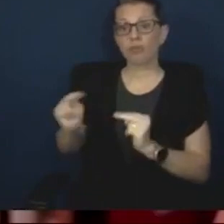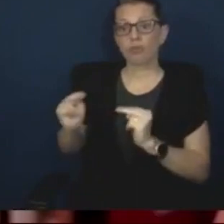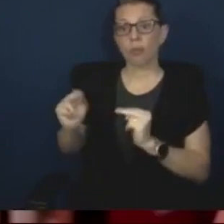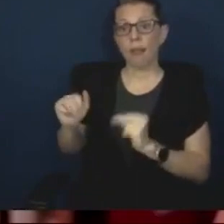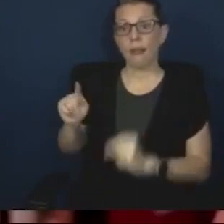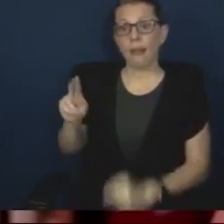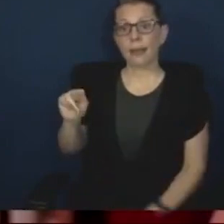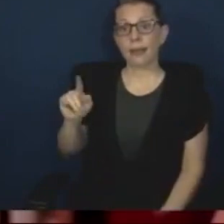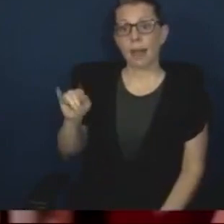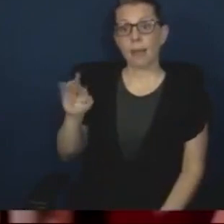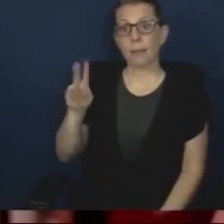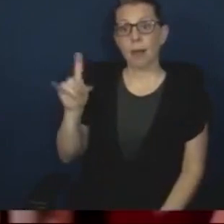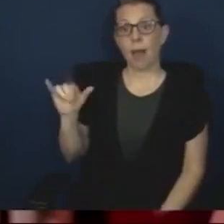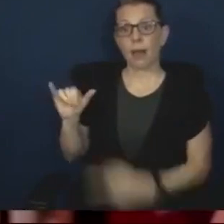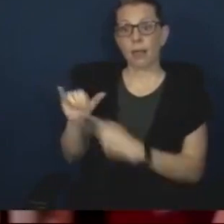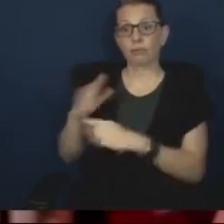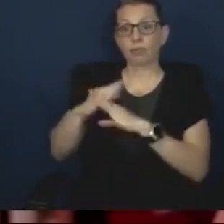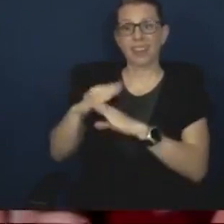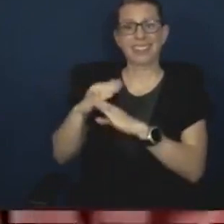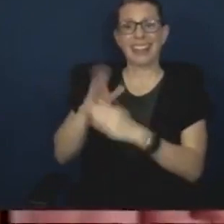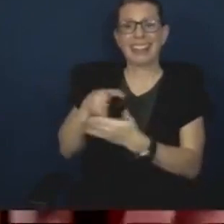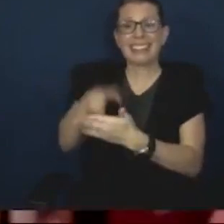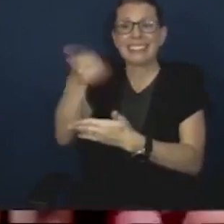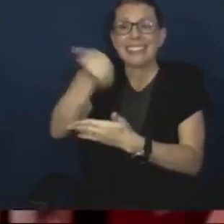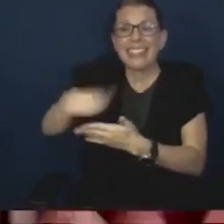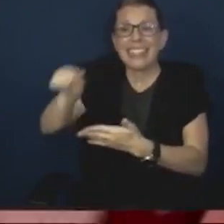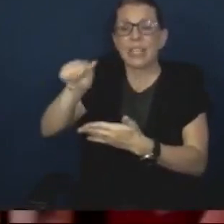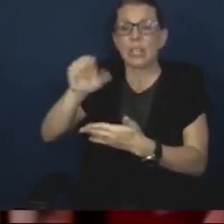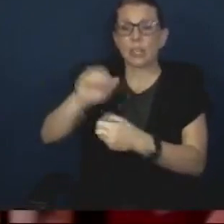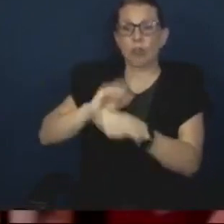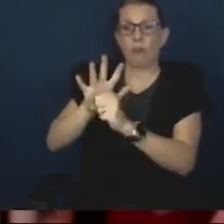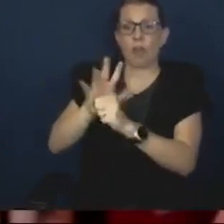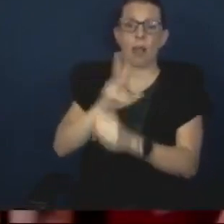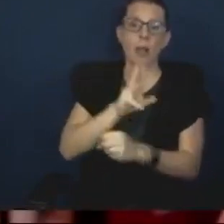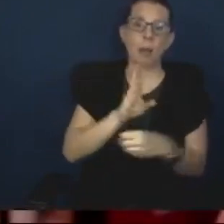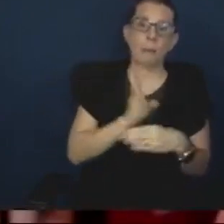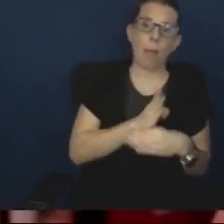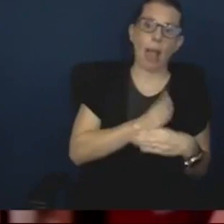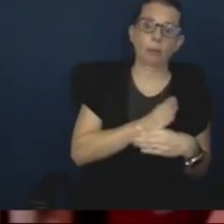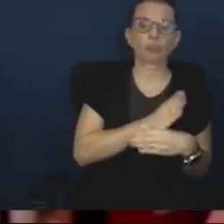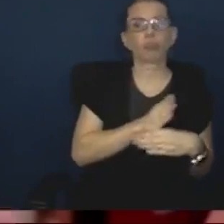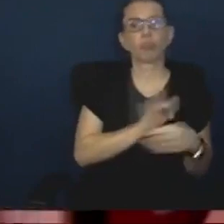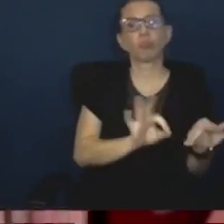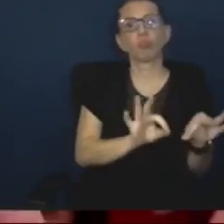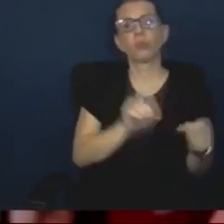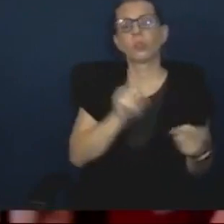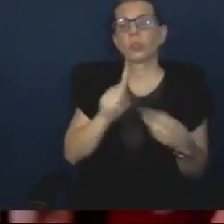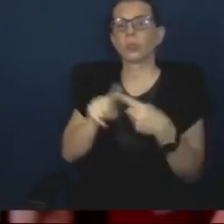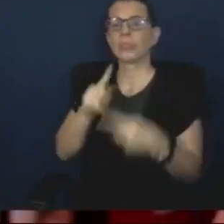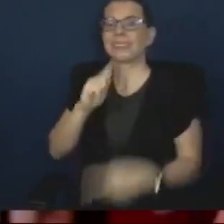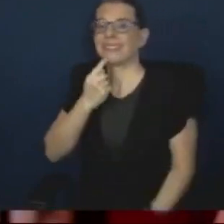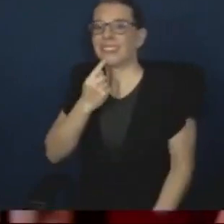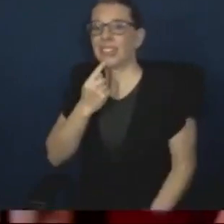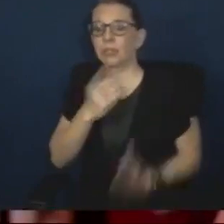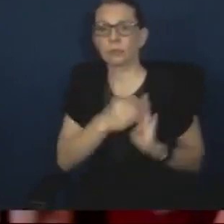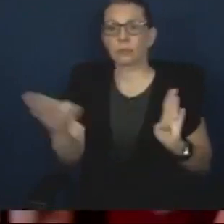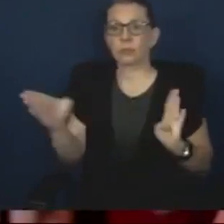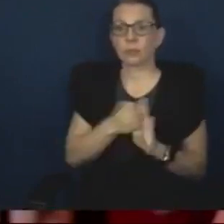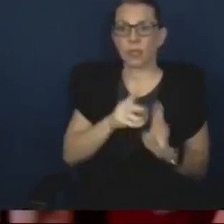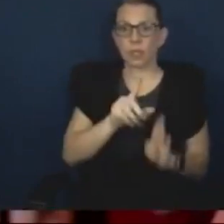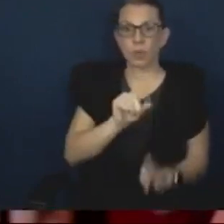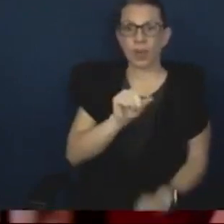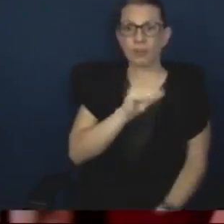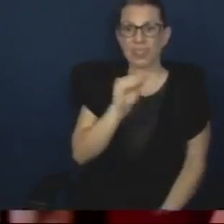to protect against any COVID, right, that goes from mild to severe, is 20% of the level of